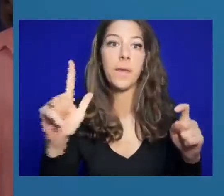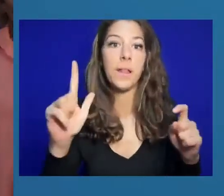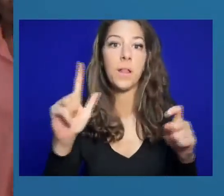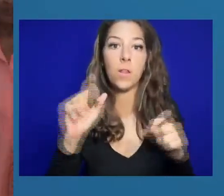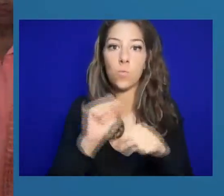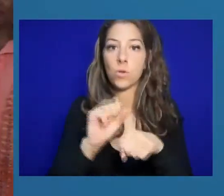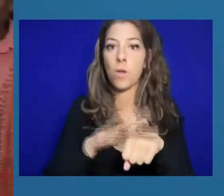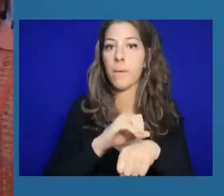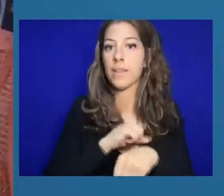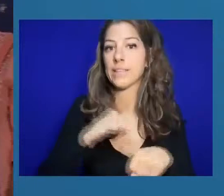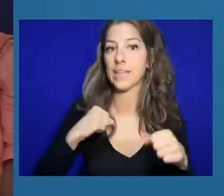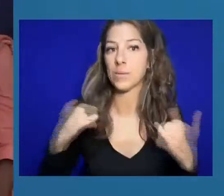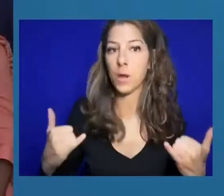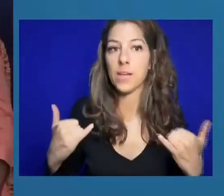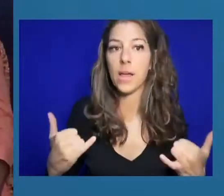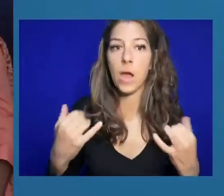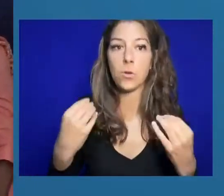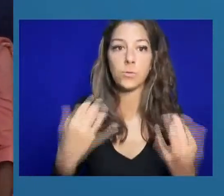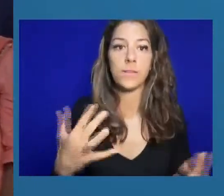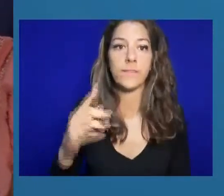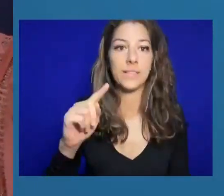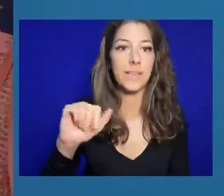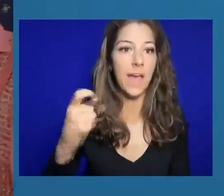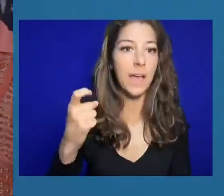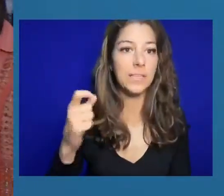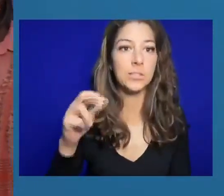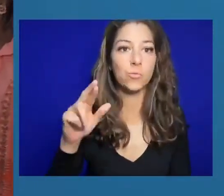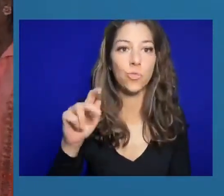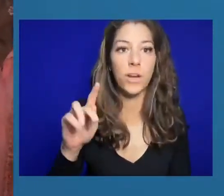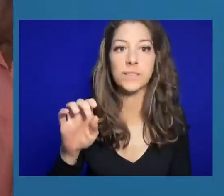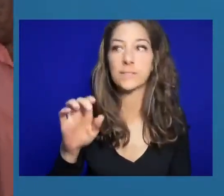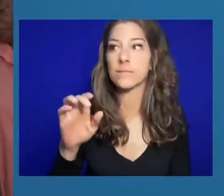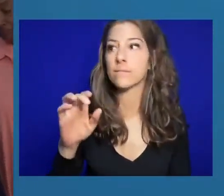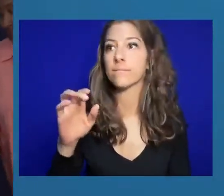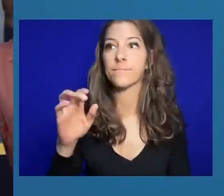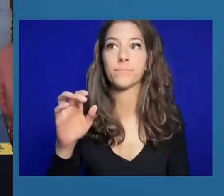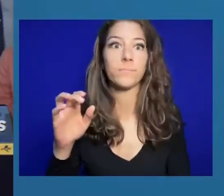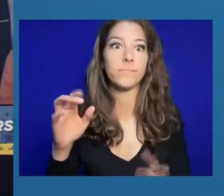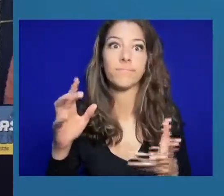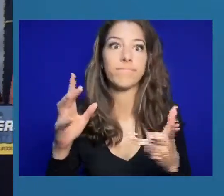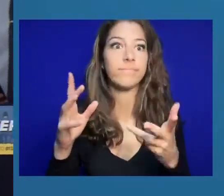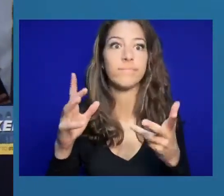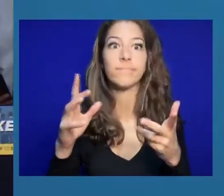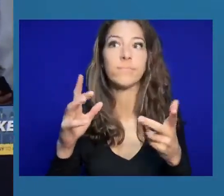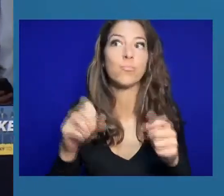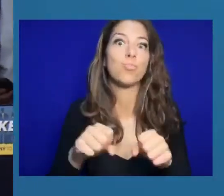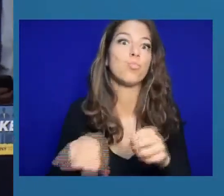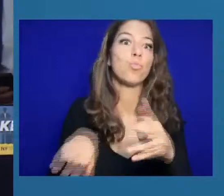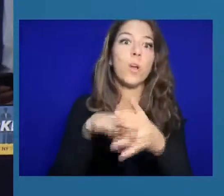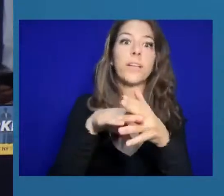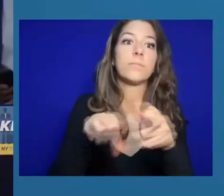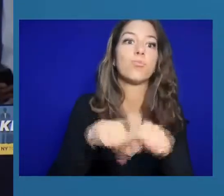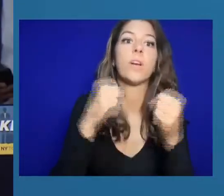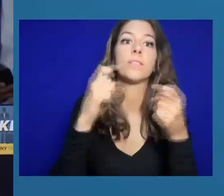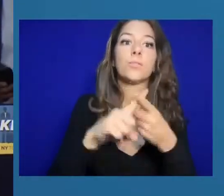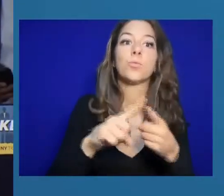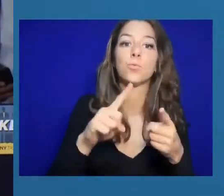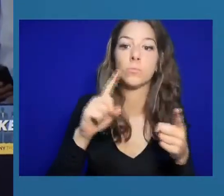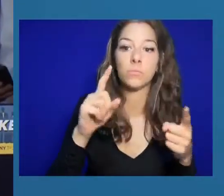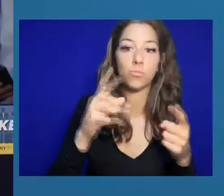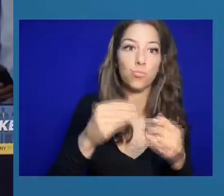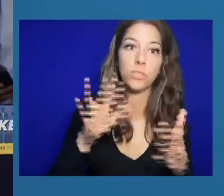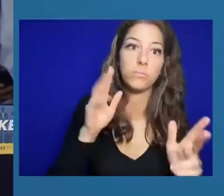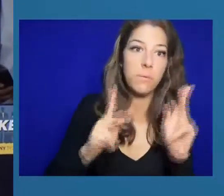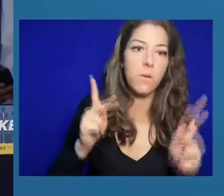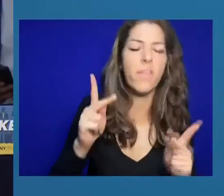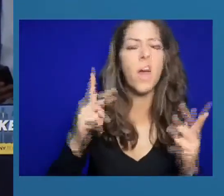Senate right now to give tax breaks to millionaires and billionaires out of your pockets, that is going to be devastating for people on Medicaid and people